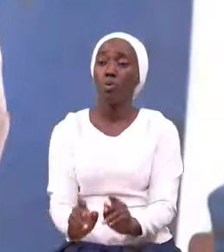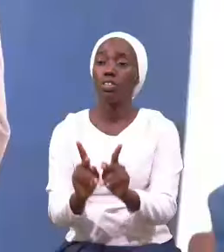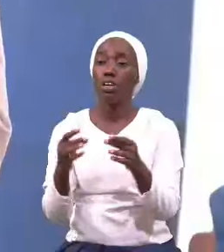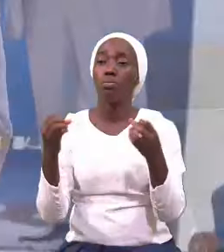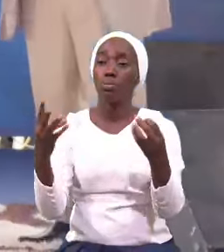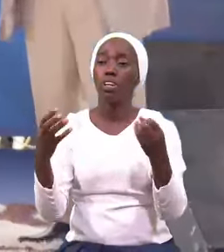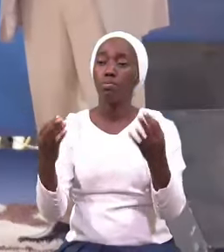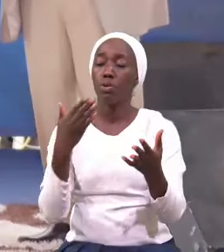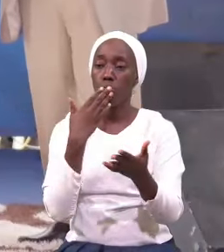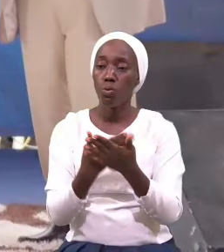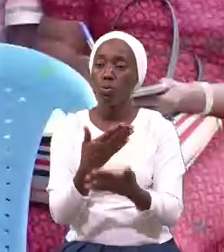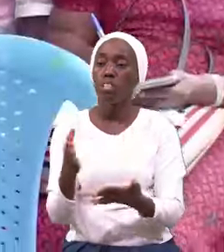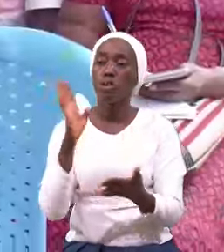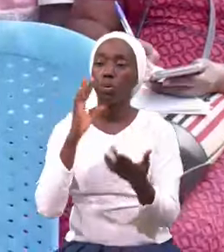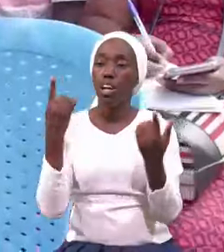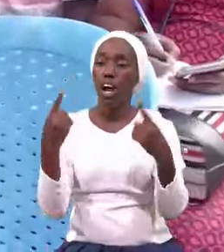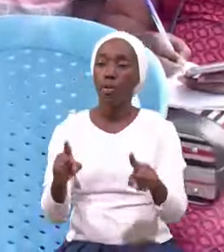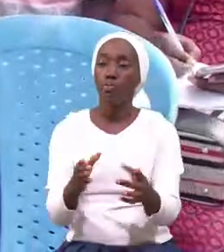through you.